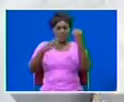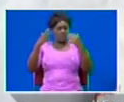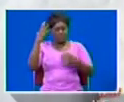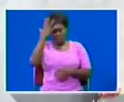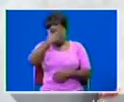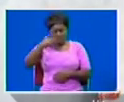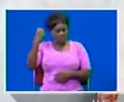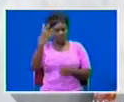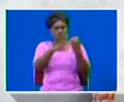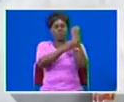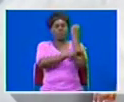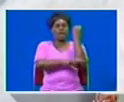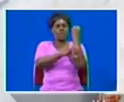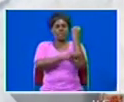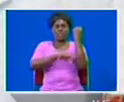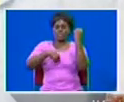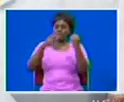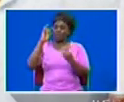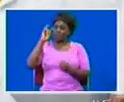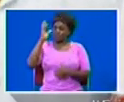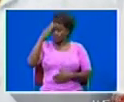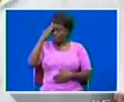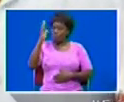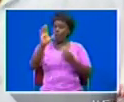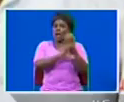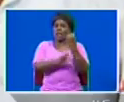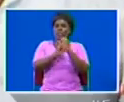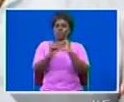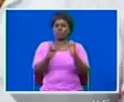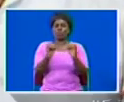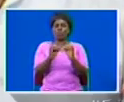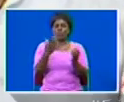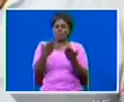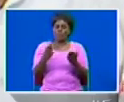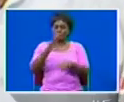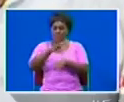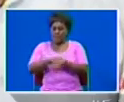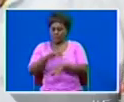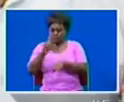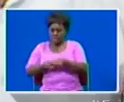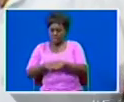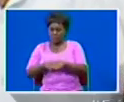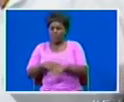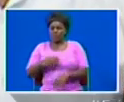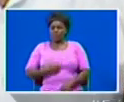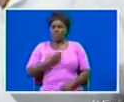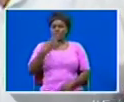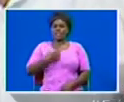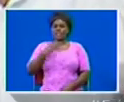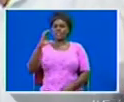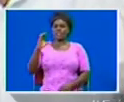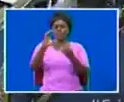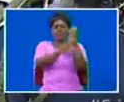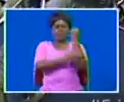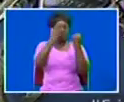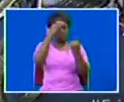and we never really get to see how much of it, until we spend time and go enjoy the country. Right. It's beautiful. It's beautiful. Yeah.